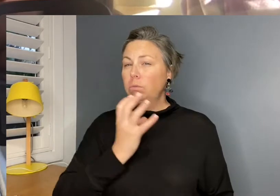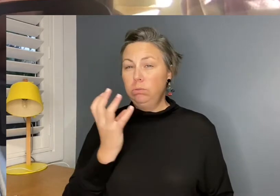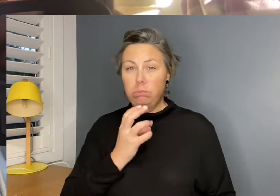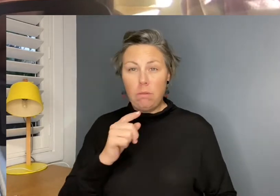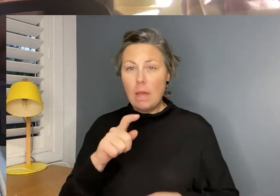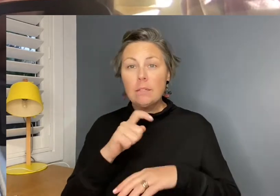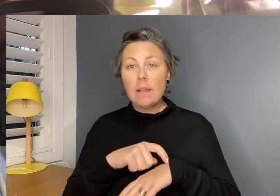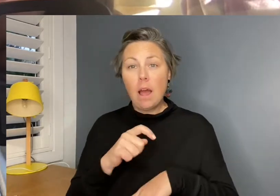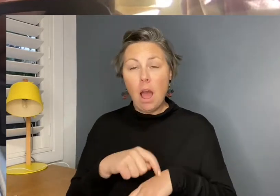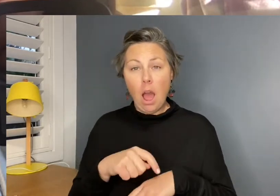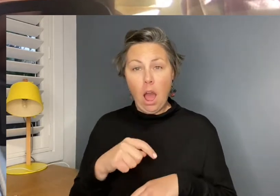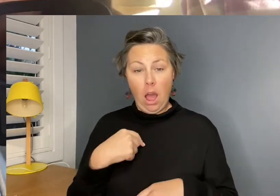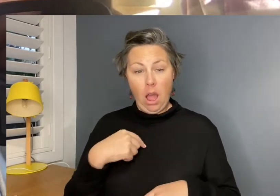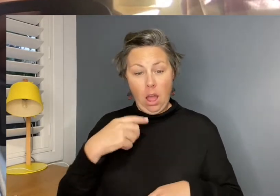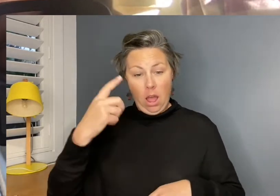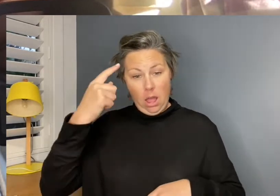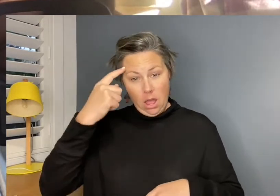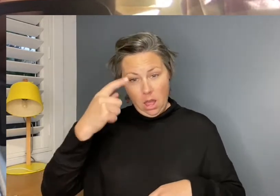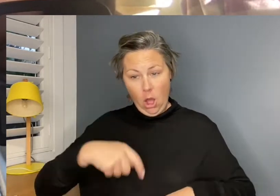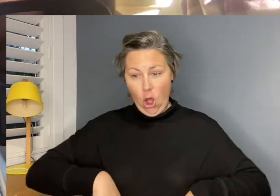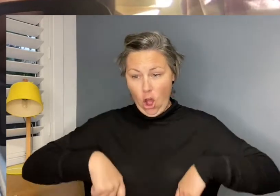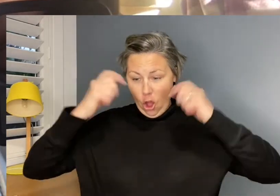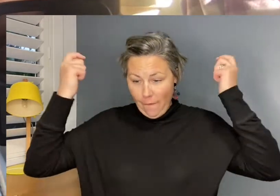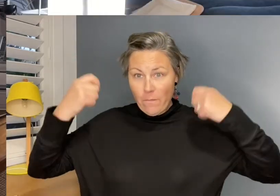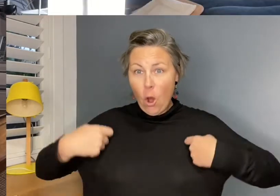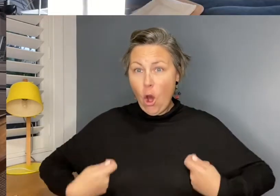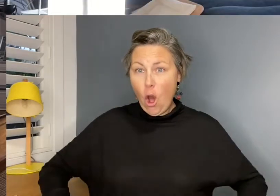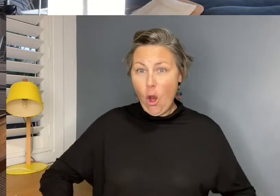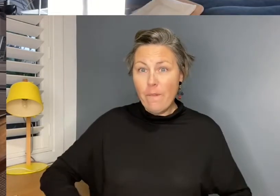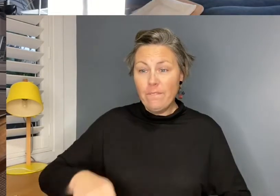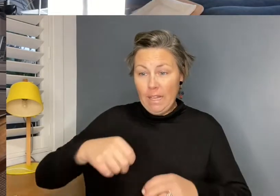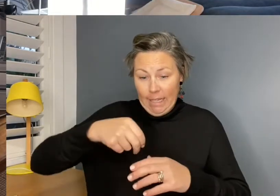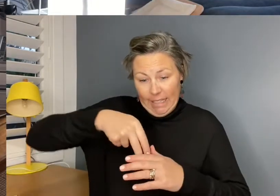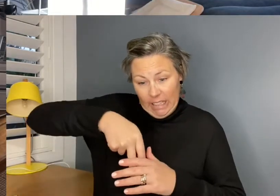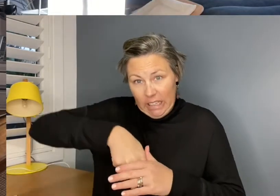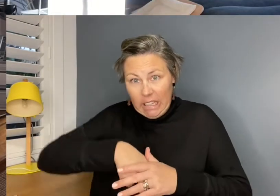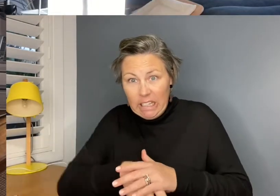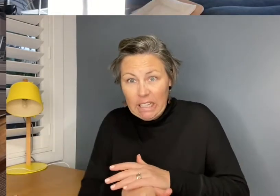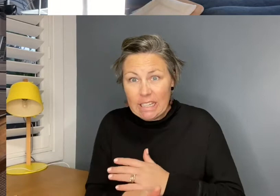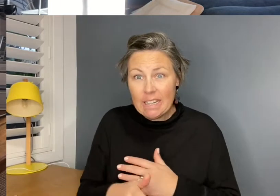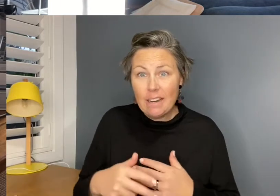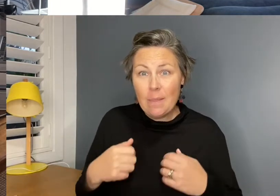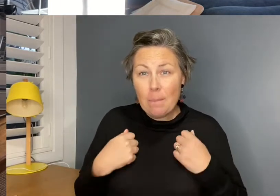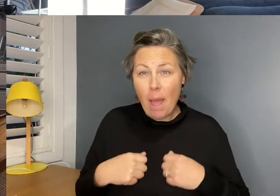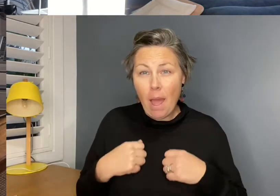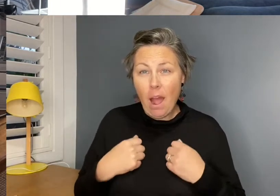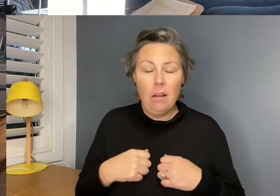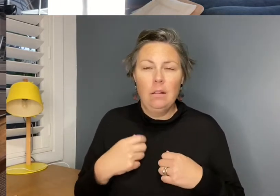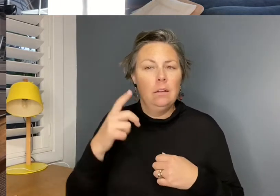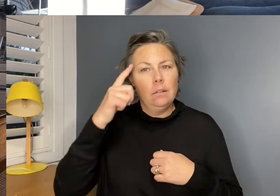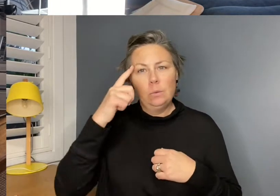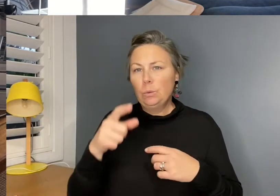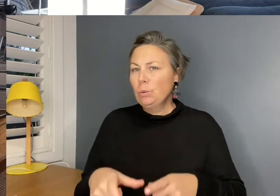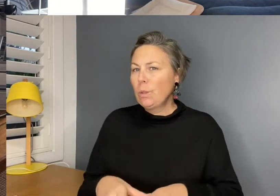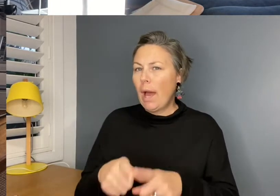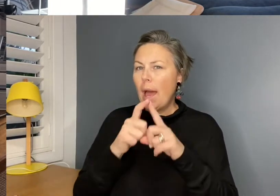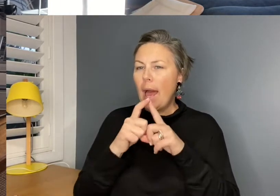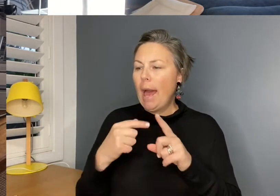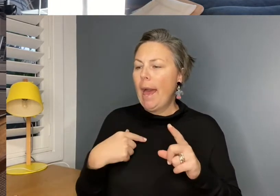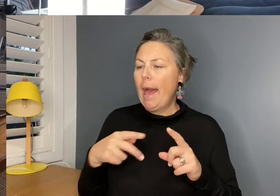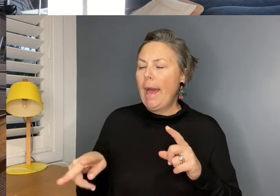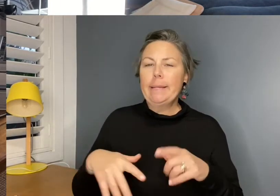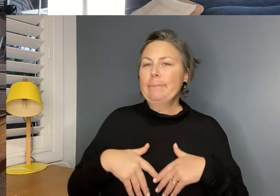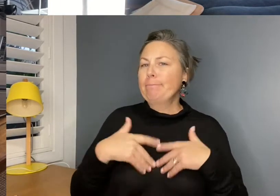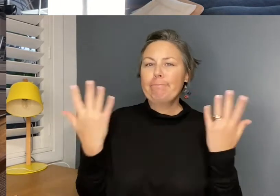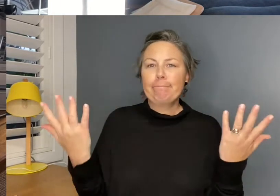at this stage. The thought of like stripping my clothes off and getting in water was almost a bit too much. Too hard. Yeah, I was like, I just don't think I want to. And both